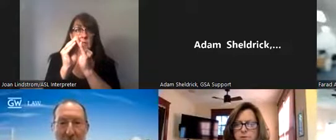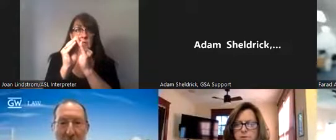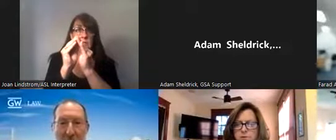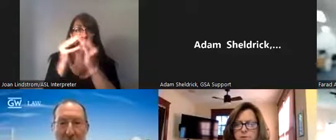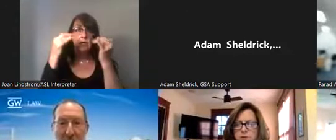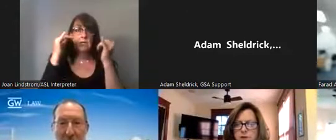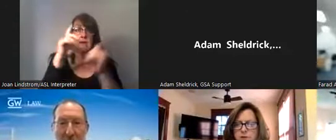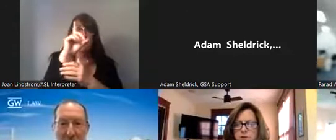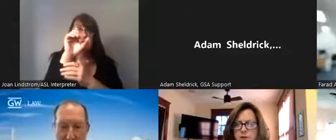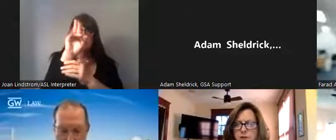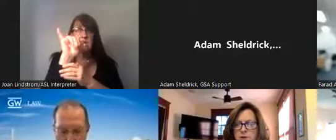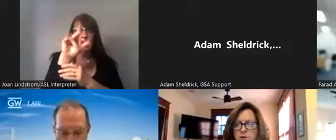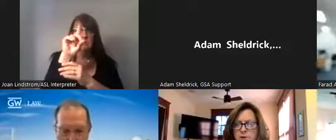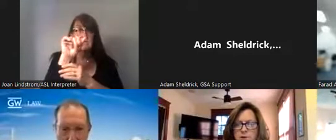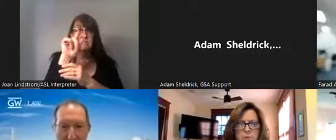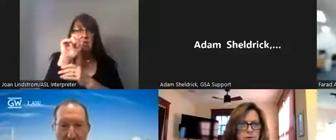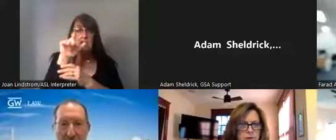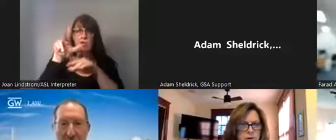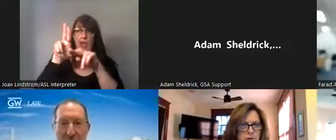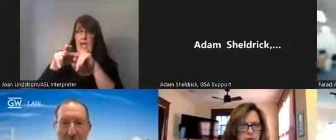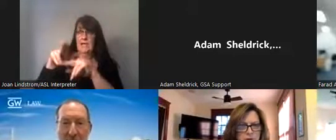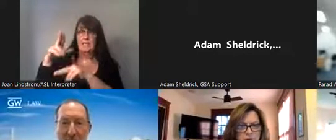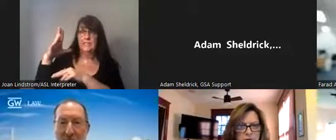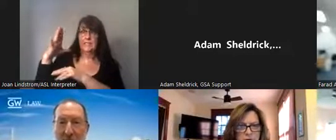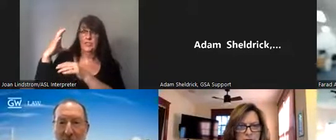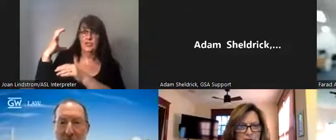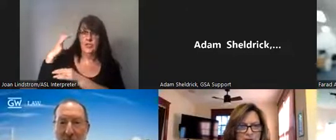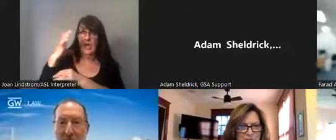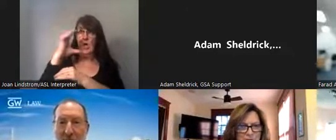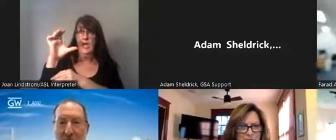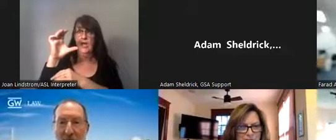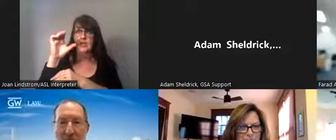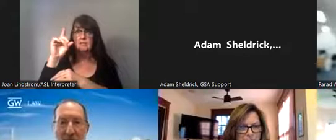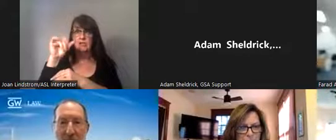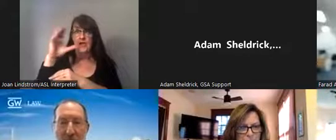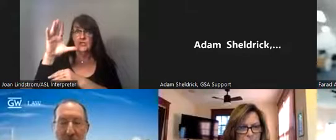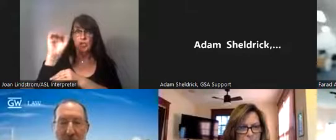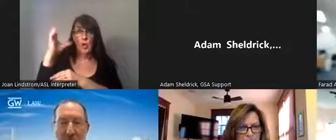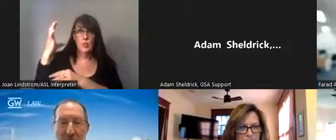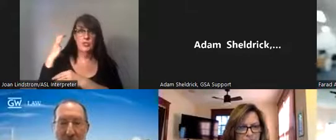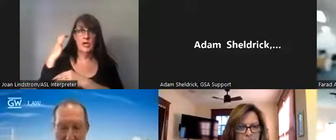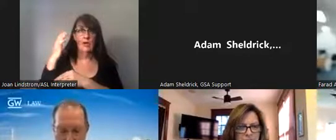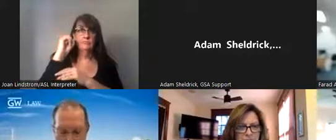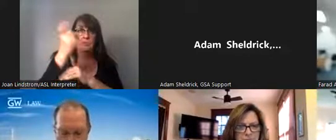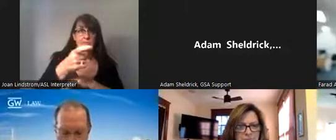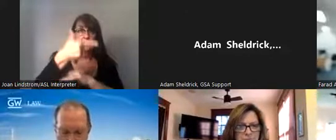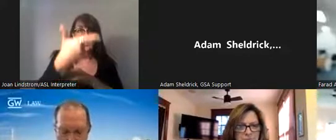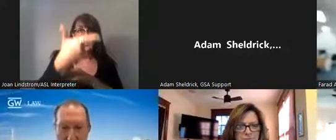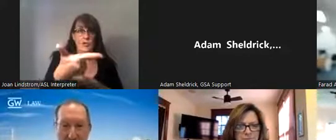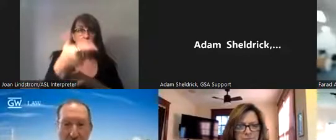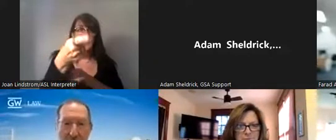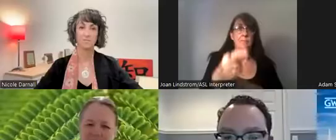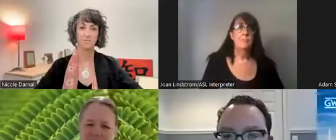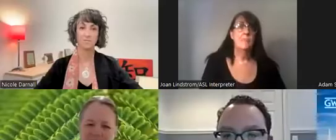Daryl Daniels as chair and Nicole Darnall as co-chair. So I'll turn it over to the both of you.